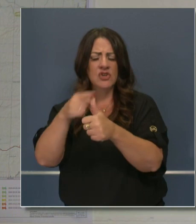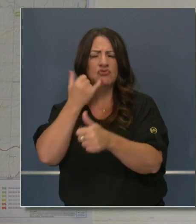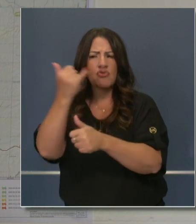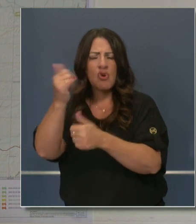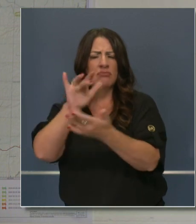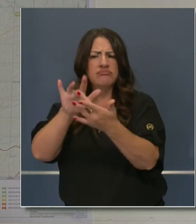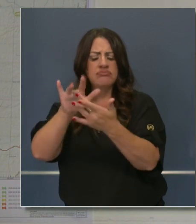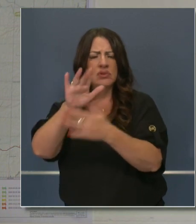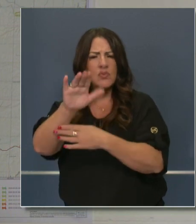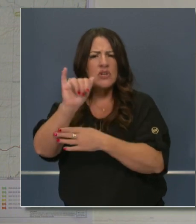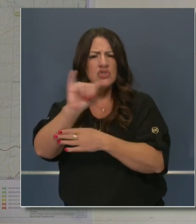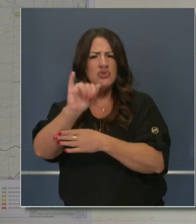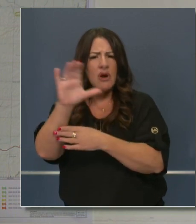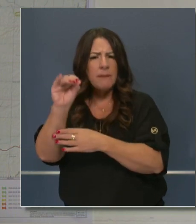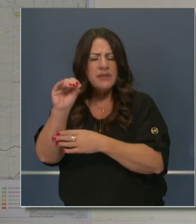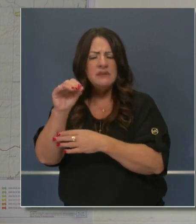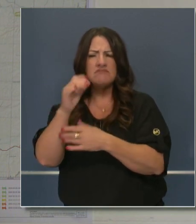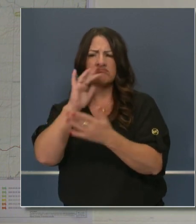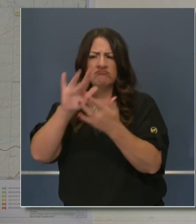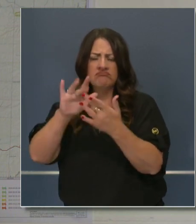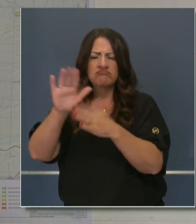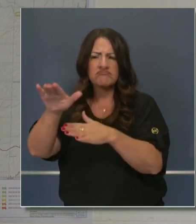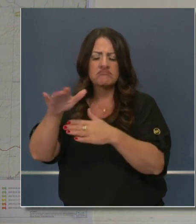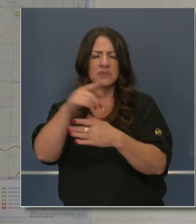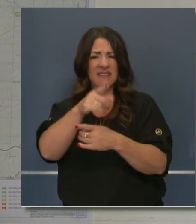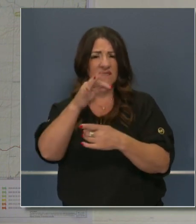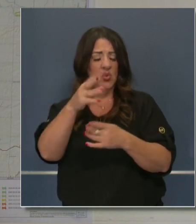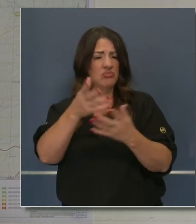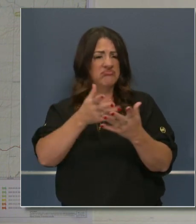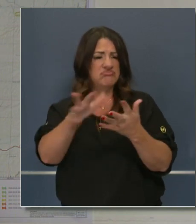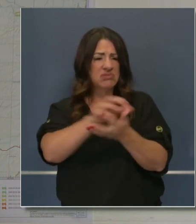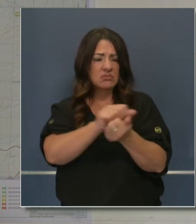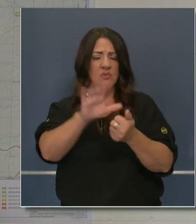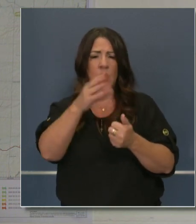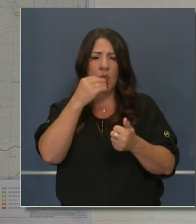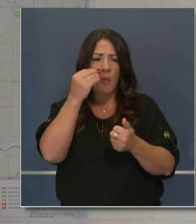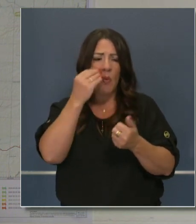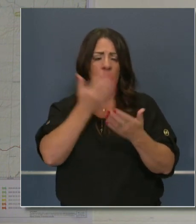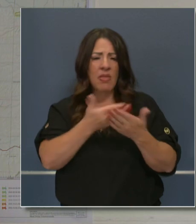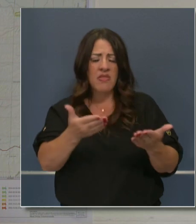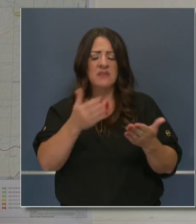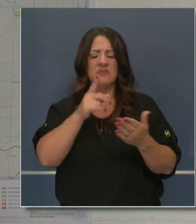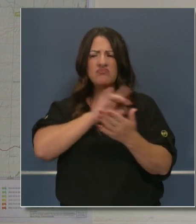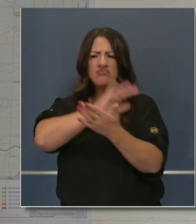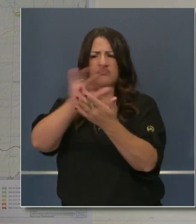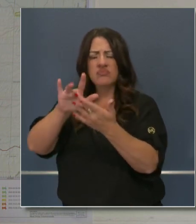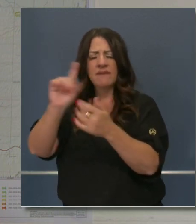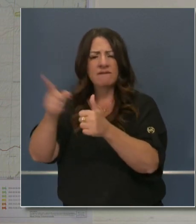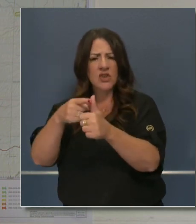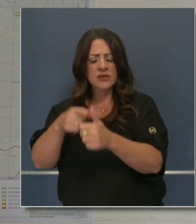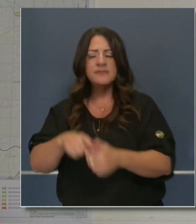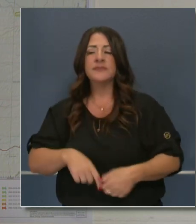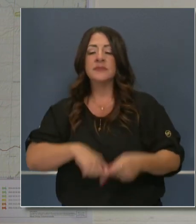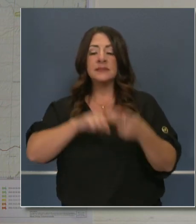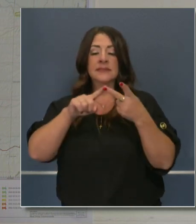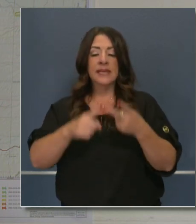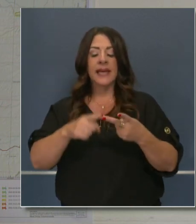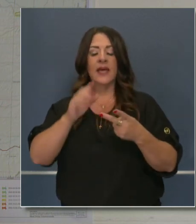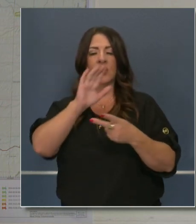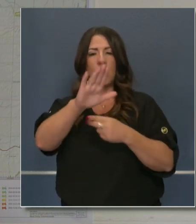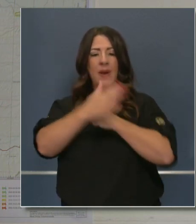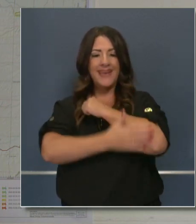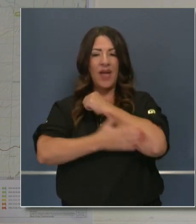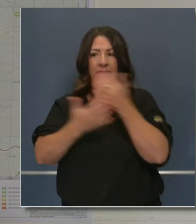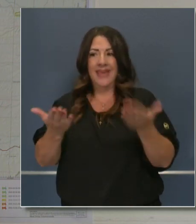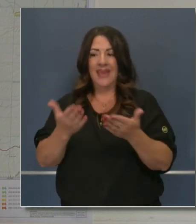insurance agent, talk to them if you've suffered a loss or you have damage in your residence. We're also working with the county to open up a local